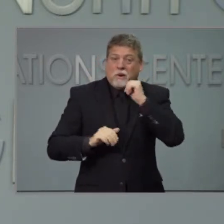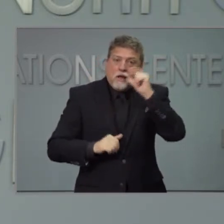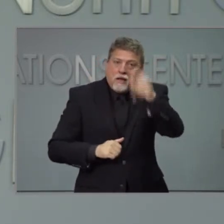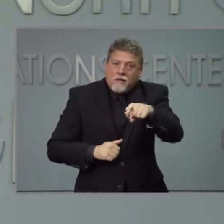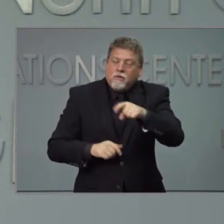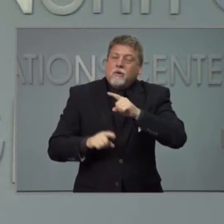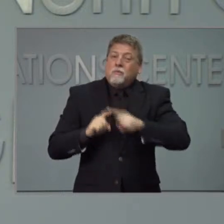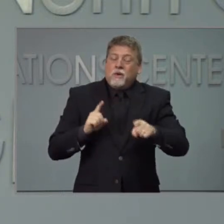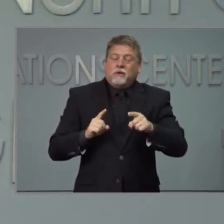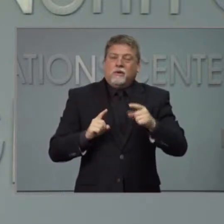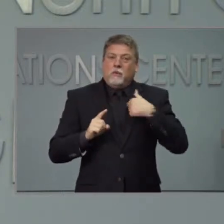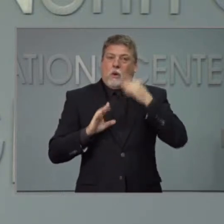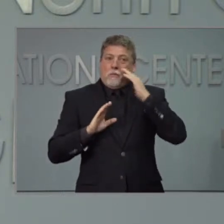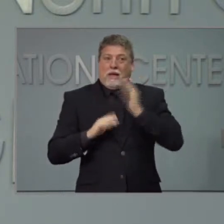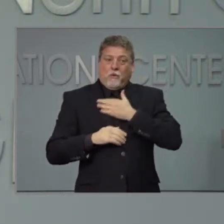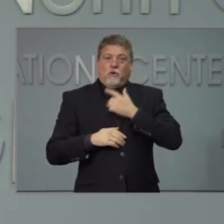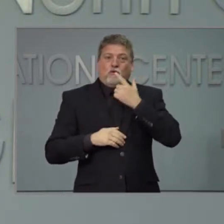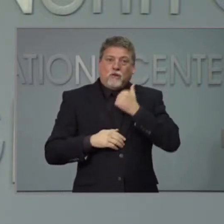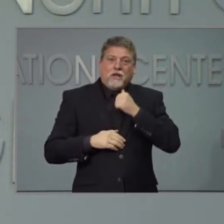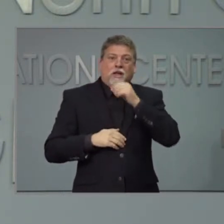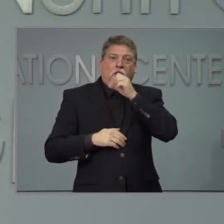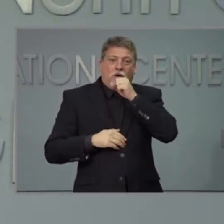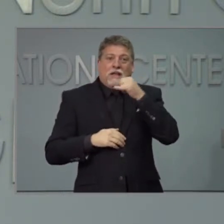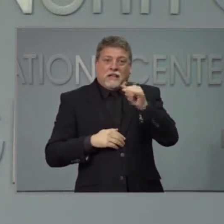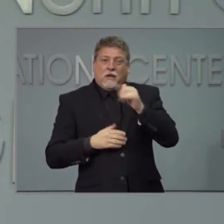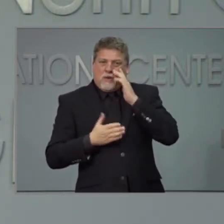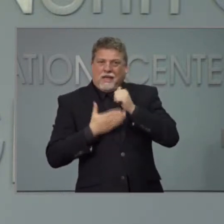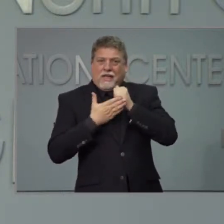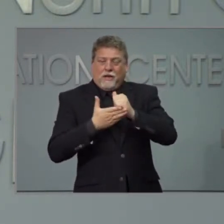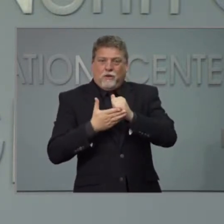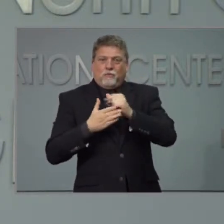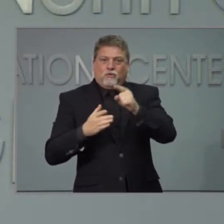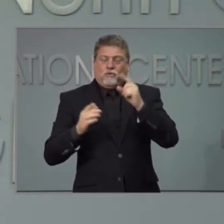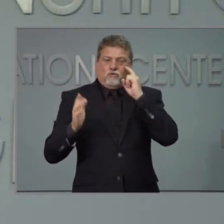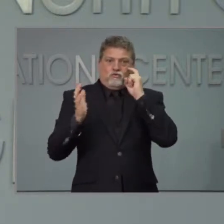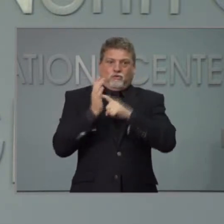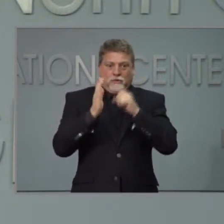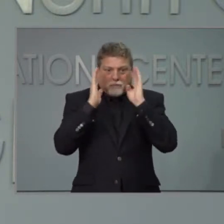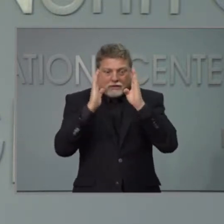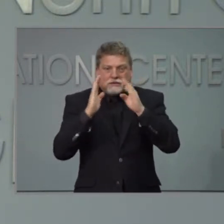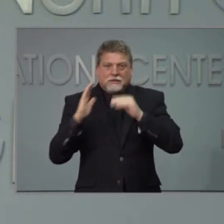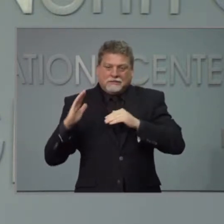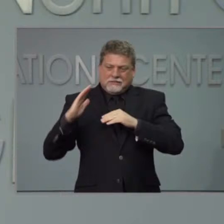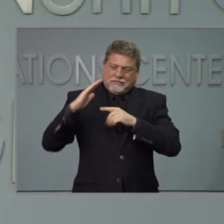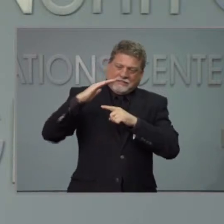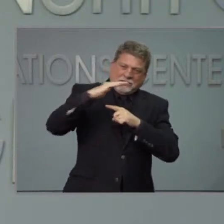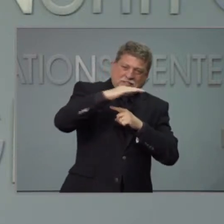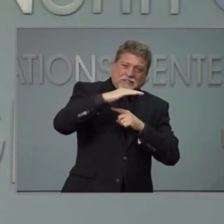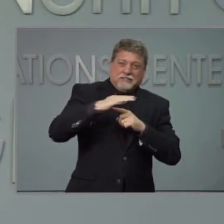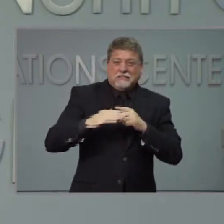spread. And Dr. Cohen, you may want to have she doesn't, she's good with that. Next question, please.